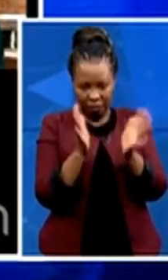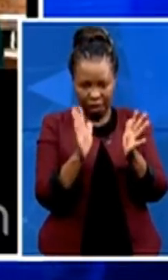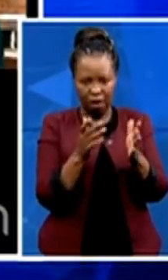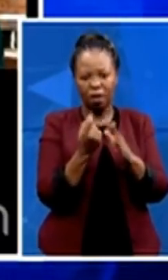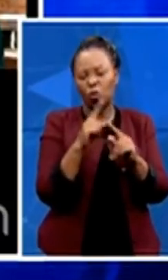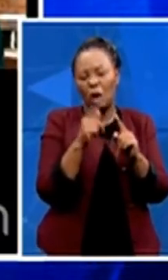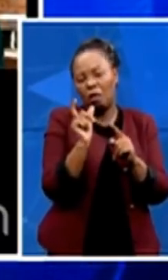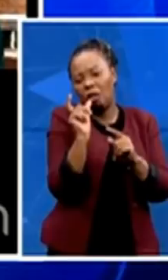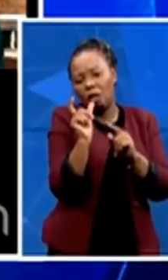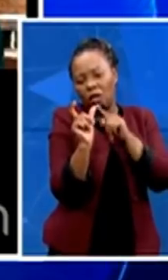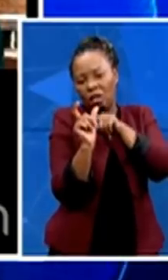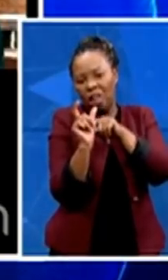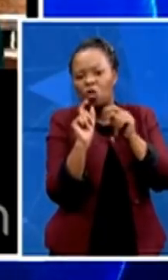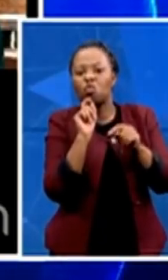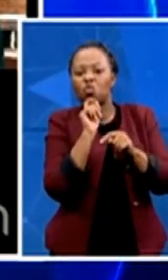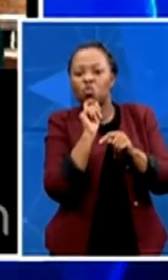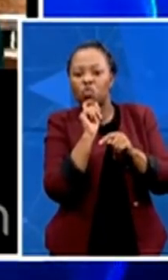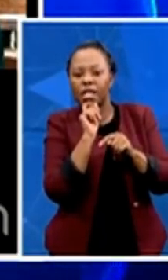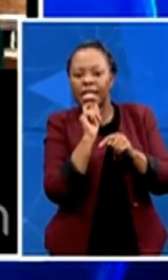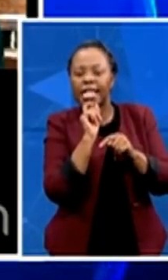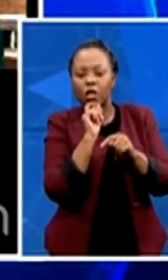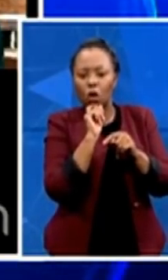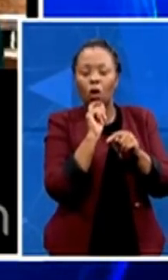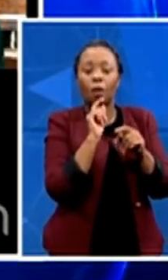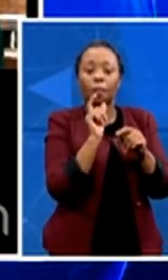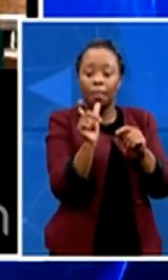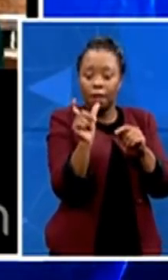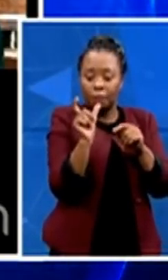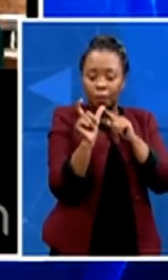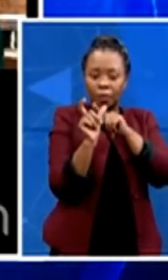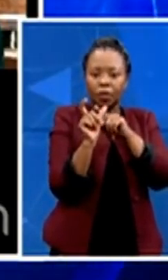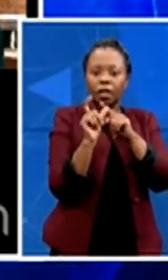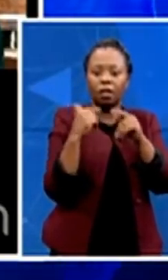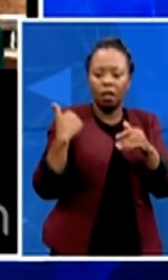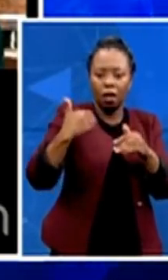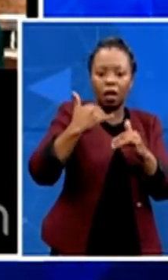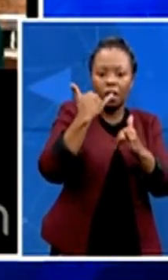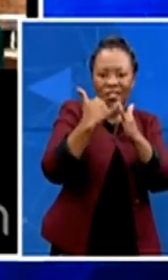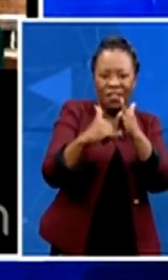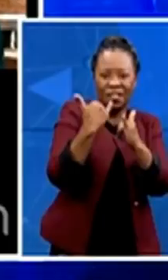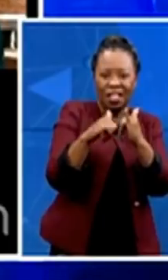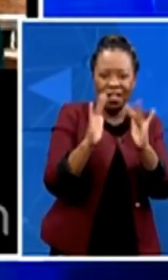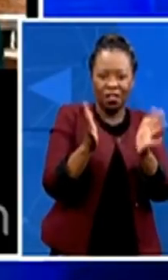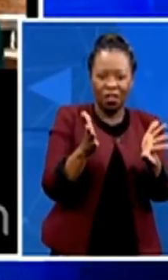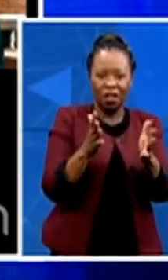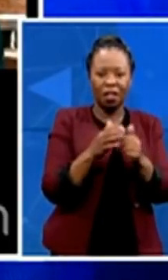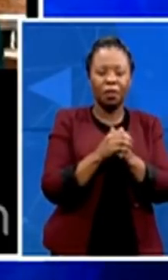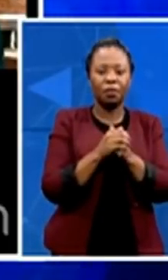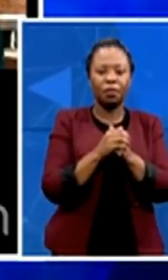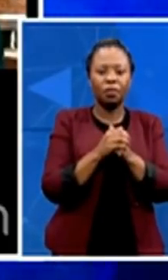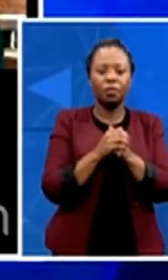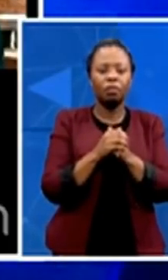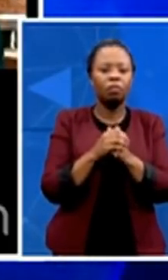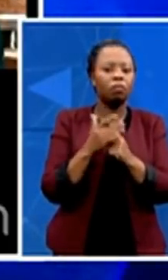And we have coined that phrase, rescindable errors, to distinguish. I'm sorry. Mpofu, can